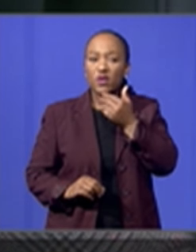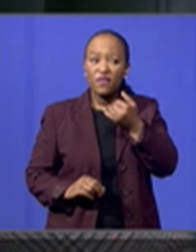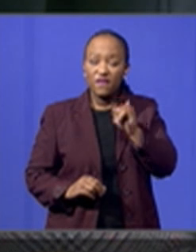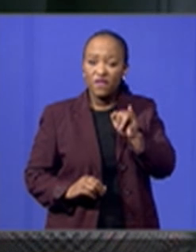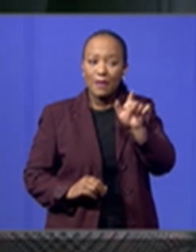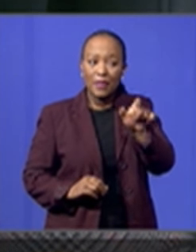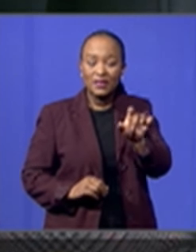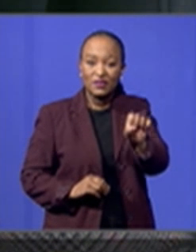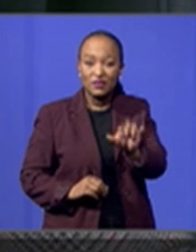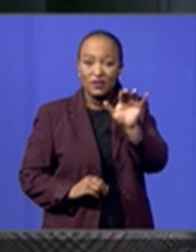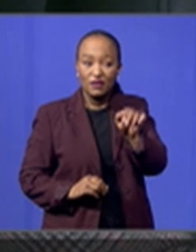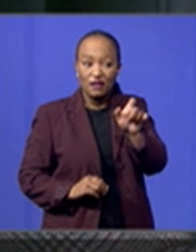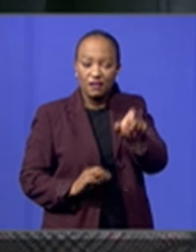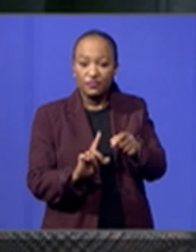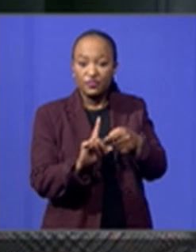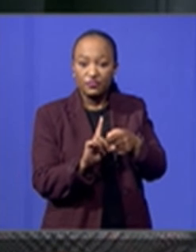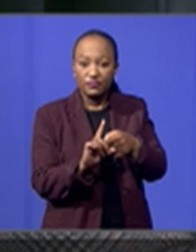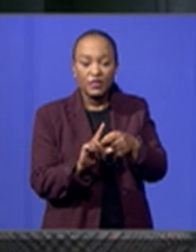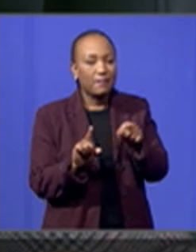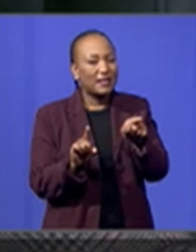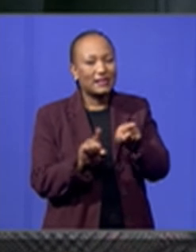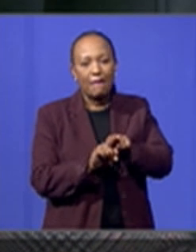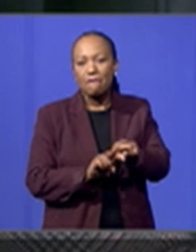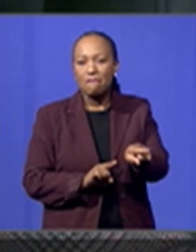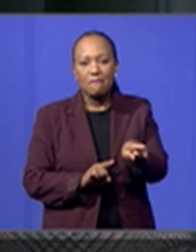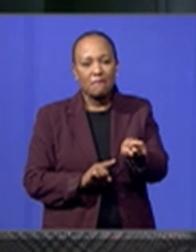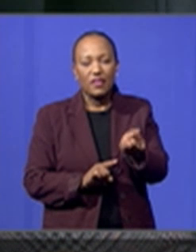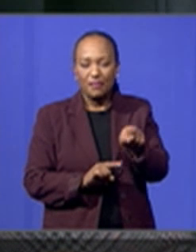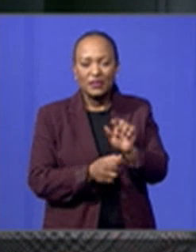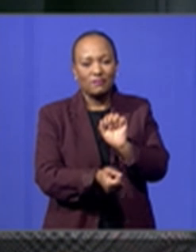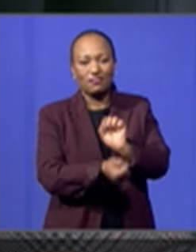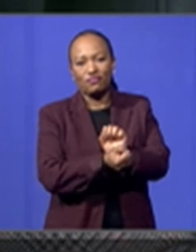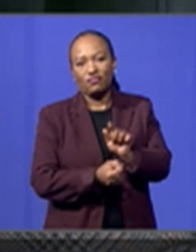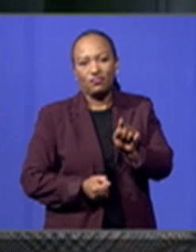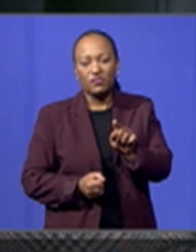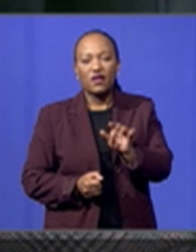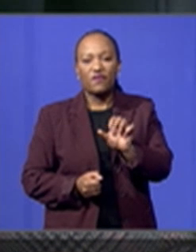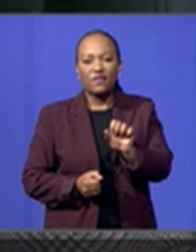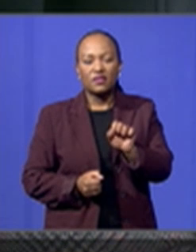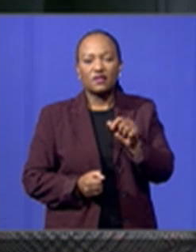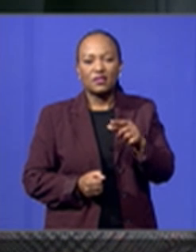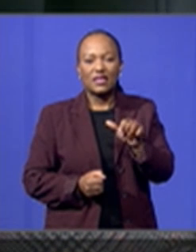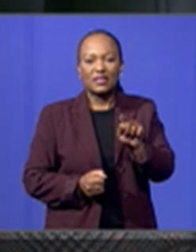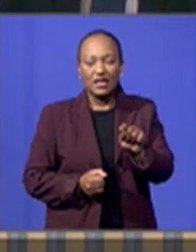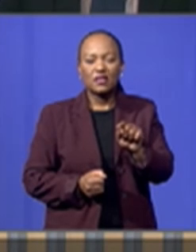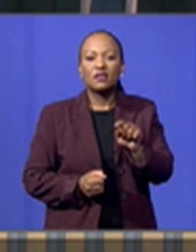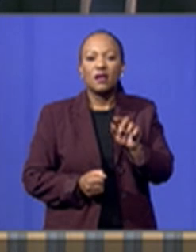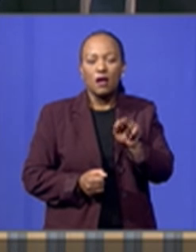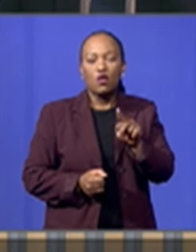African national, then they sit in exactly the same position as Sergeant Nkosi, criminal